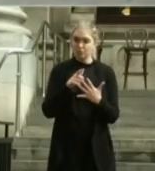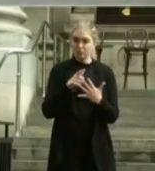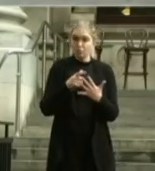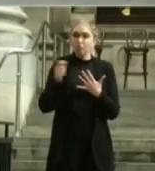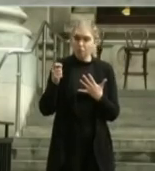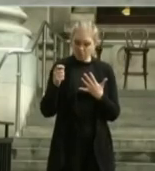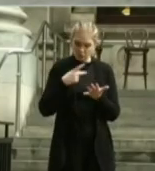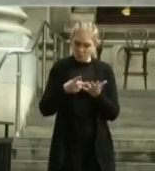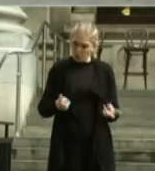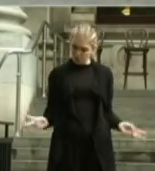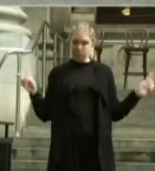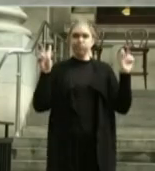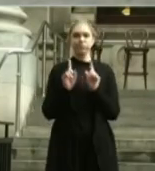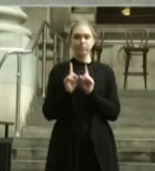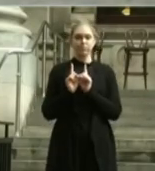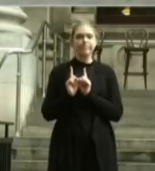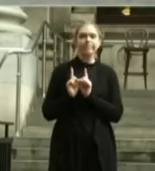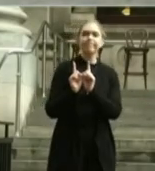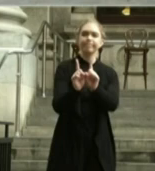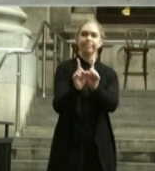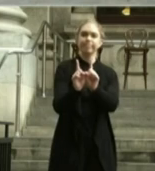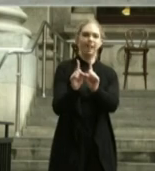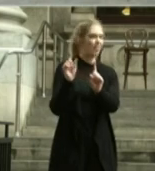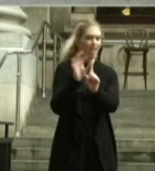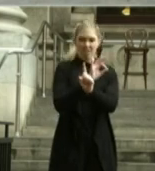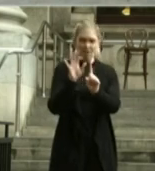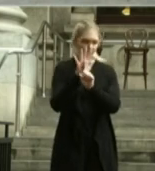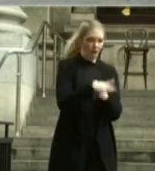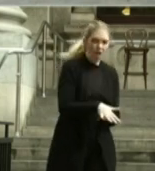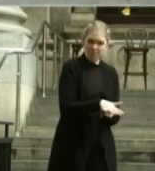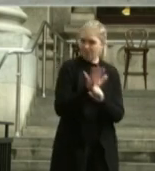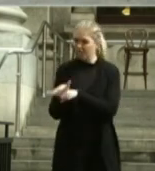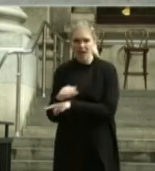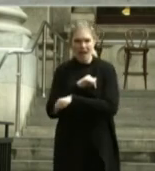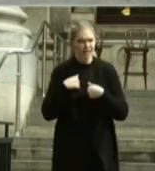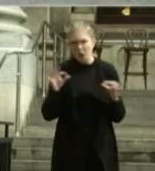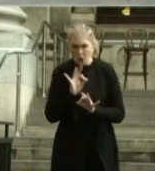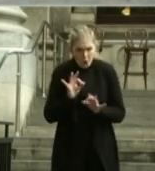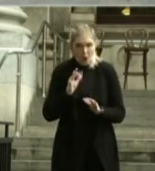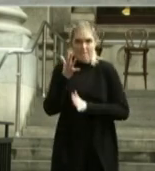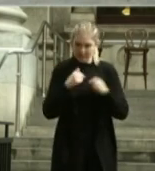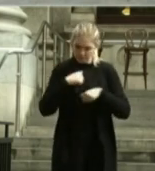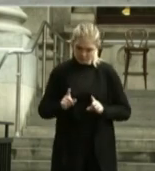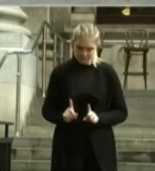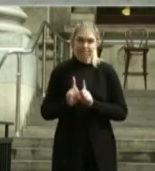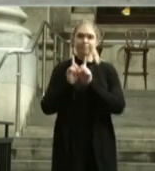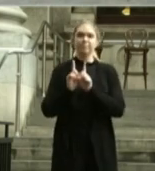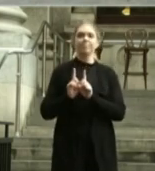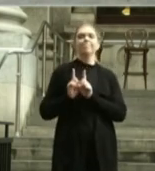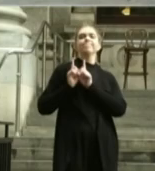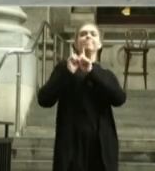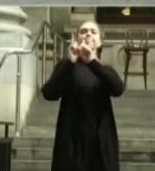The choosing to walk together will not diminish any single one of us, but will elevate us all.